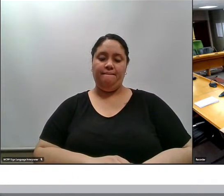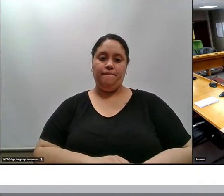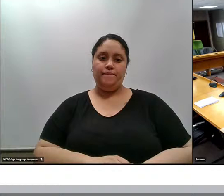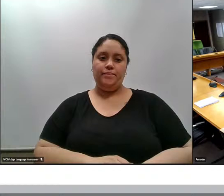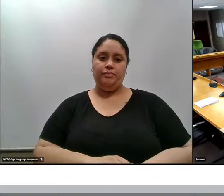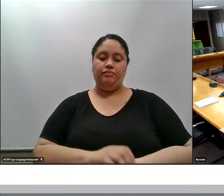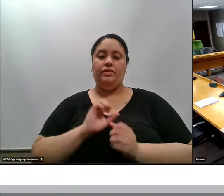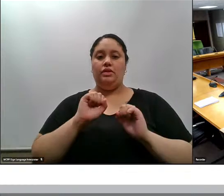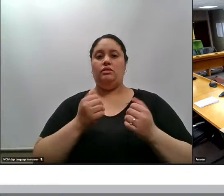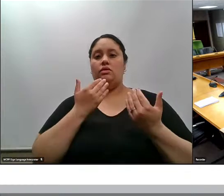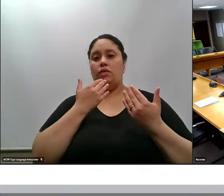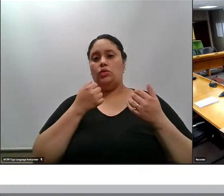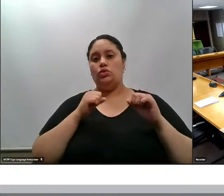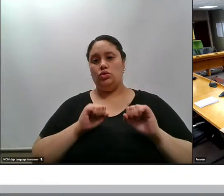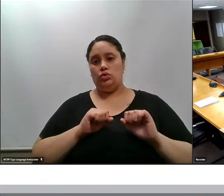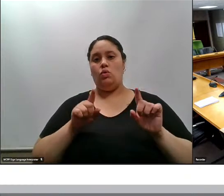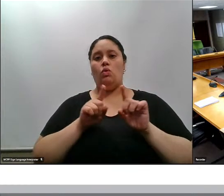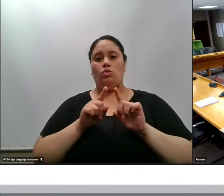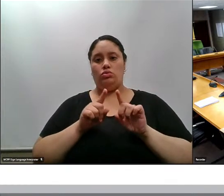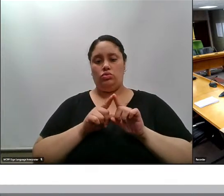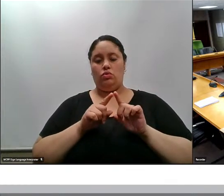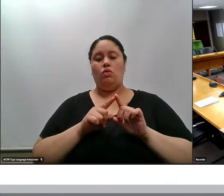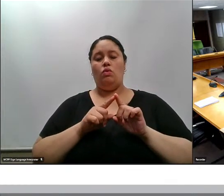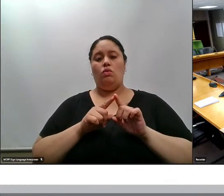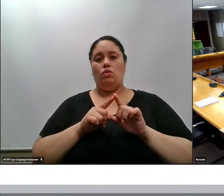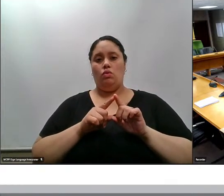Yes, thank you, Chair. I also,